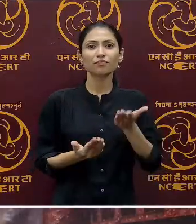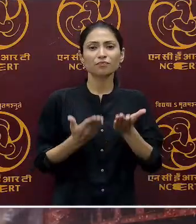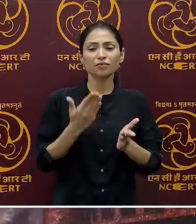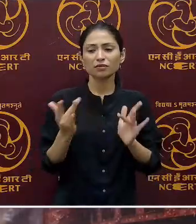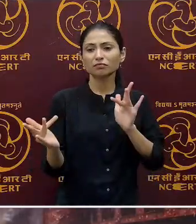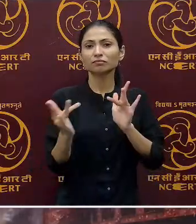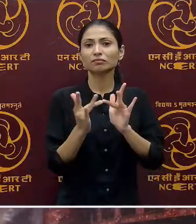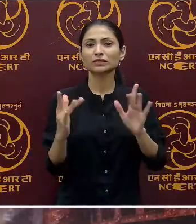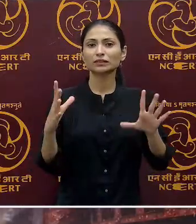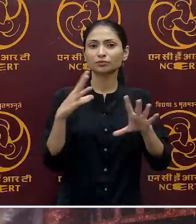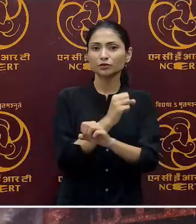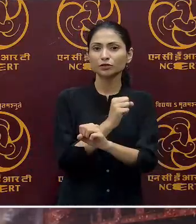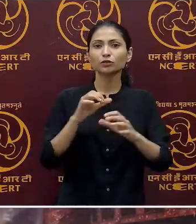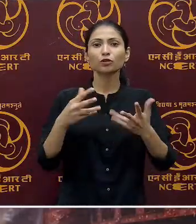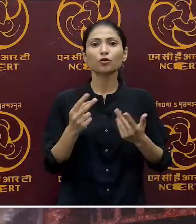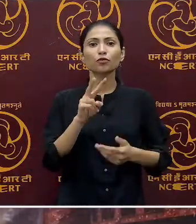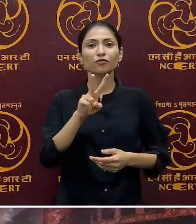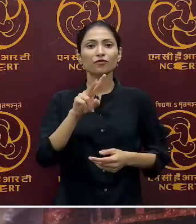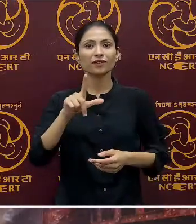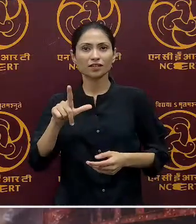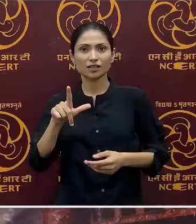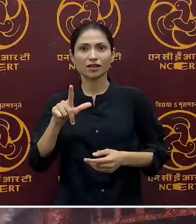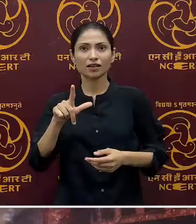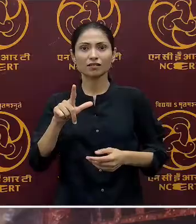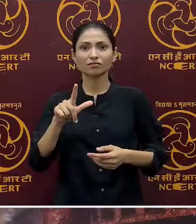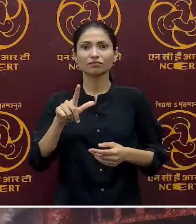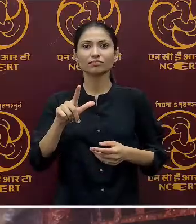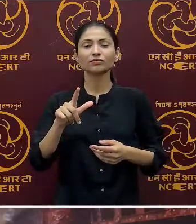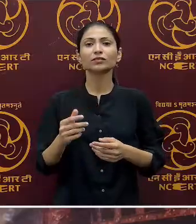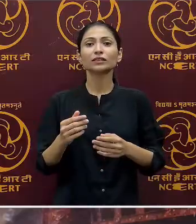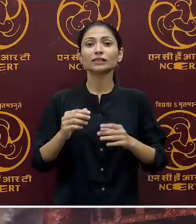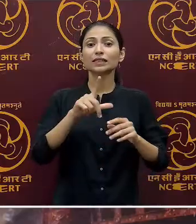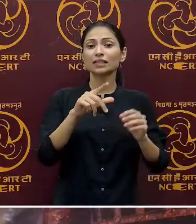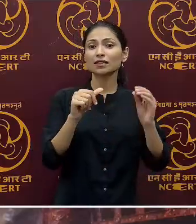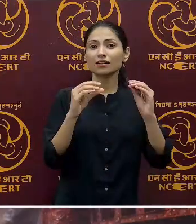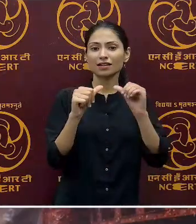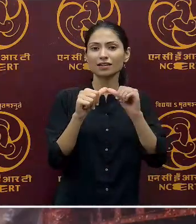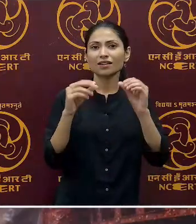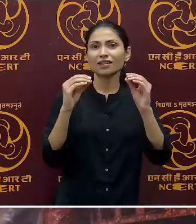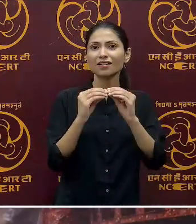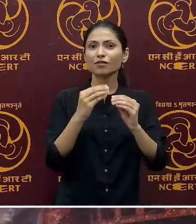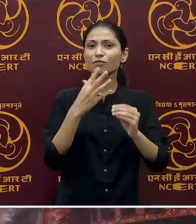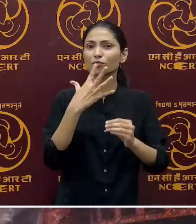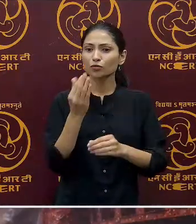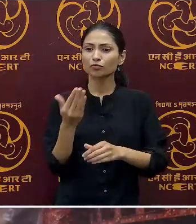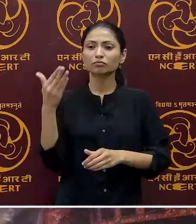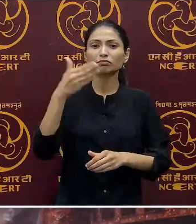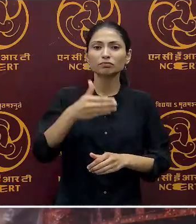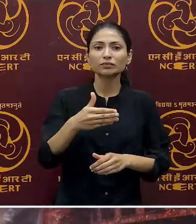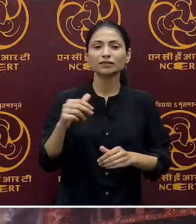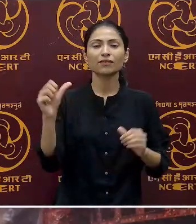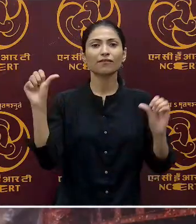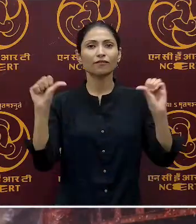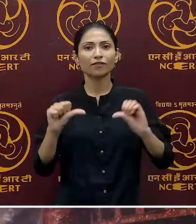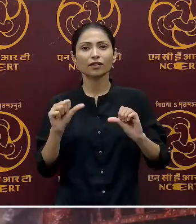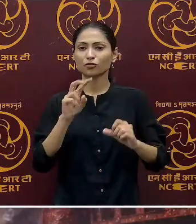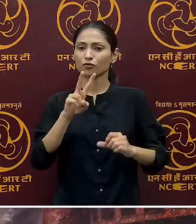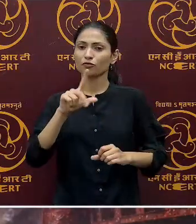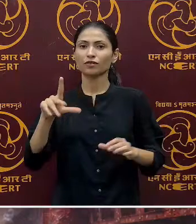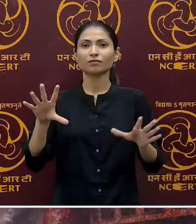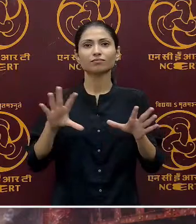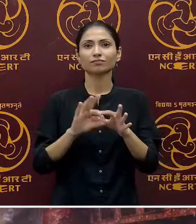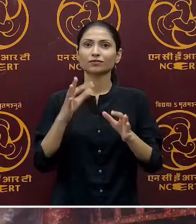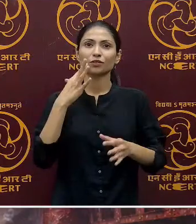real laboratories. So in that case also, it's very helpful for the teachers as well. Okay, ma'am, would you like to share